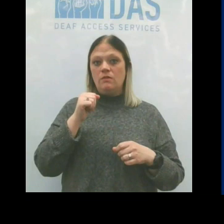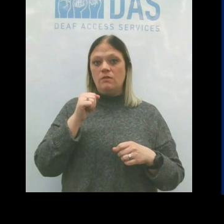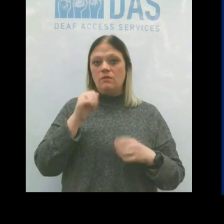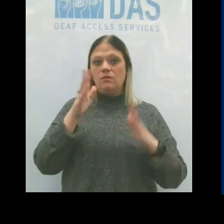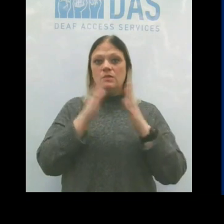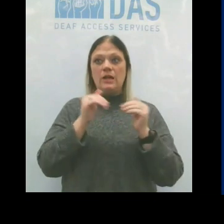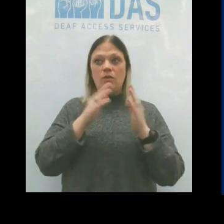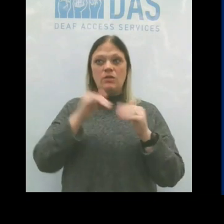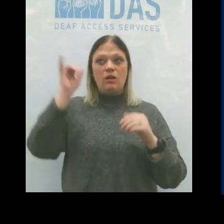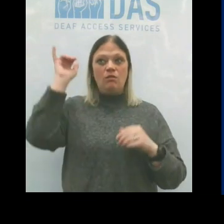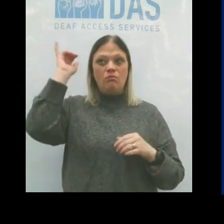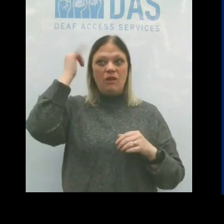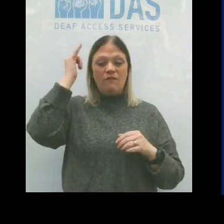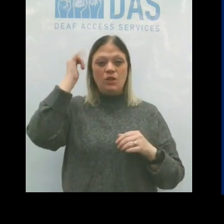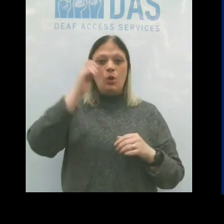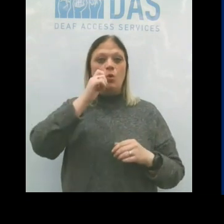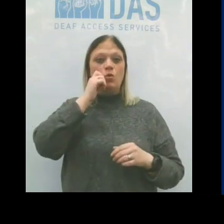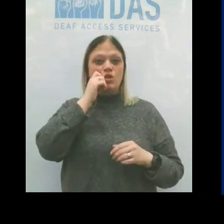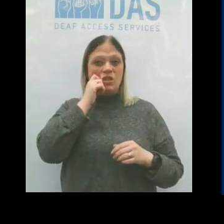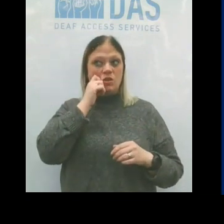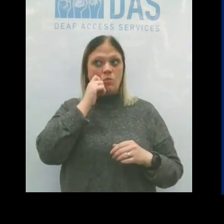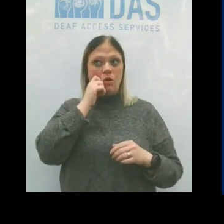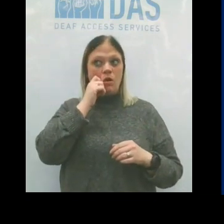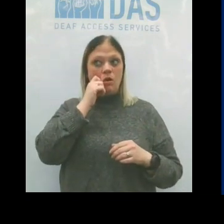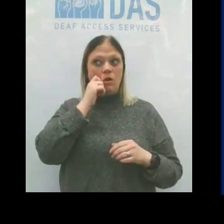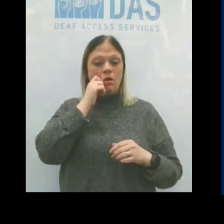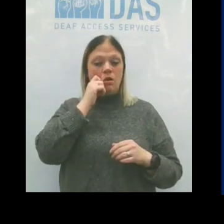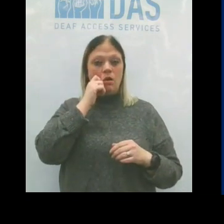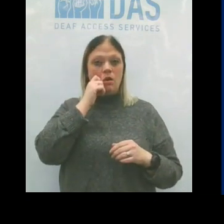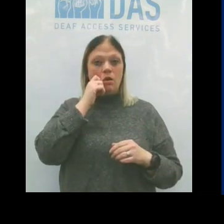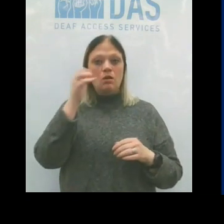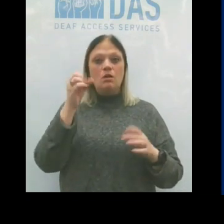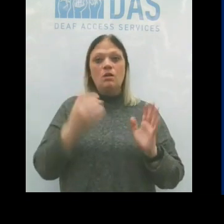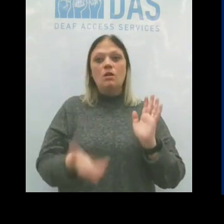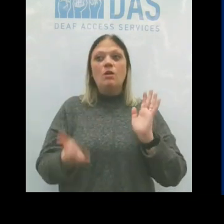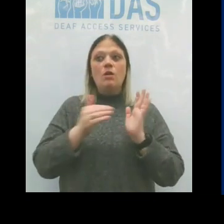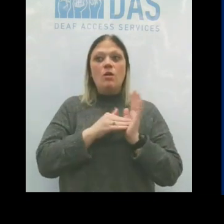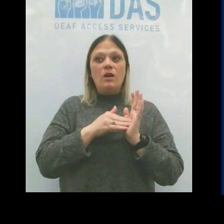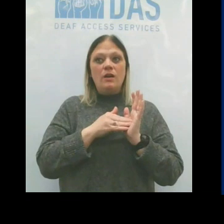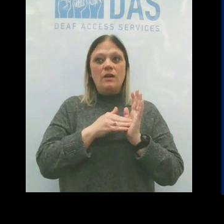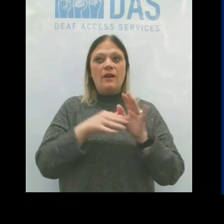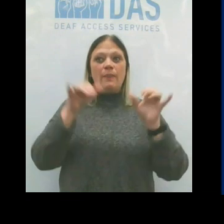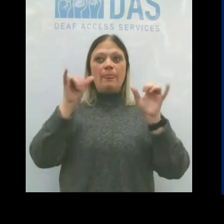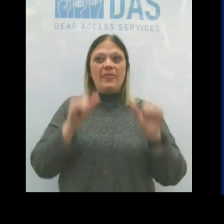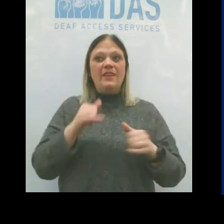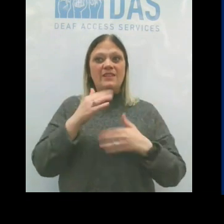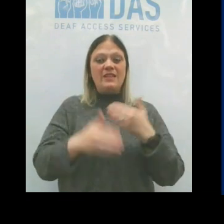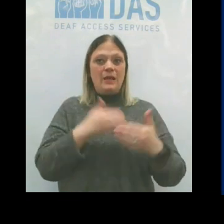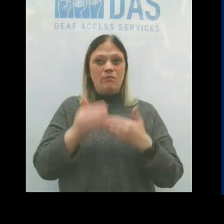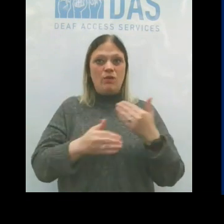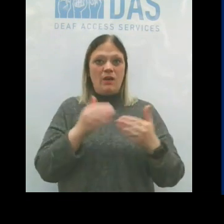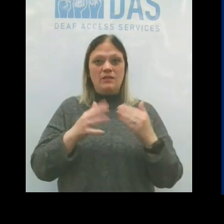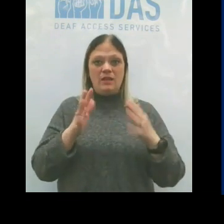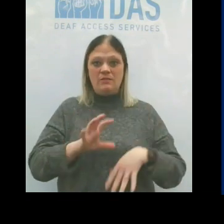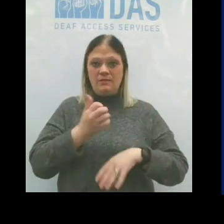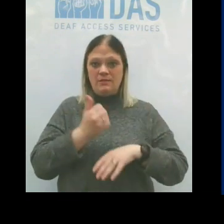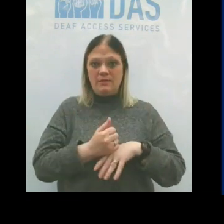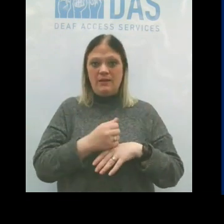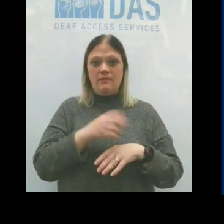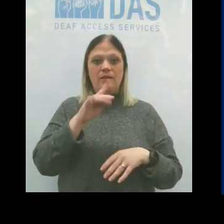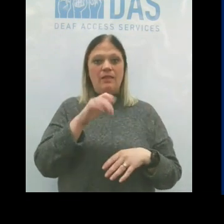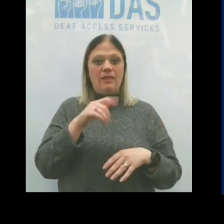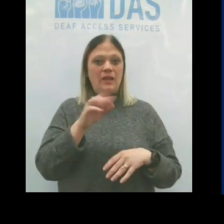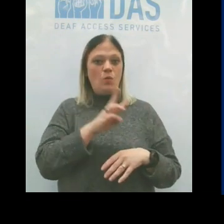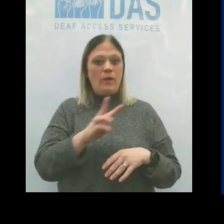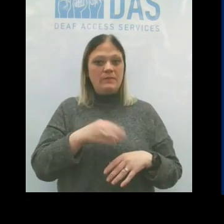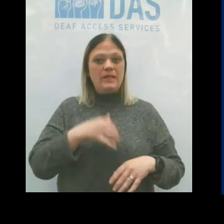downtown in Buffalo, in Cheektowaga. And so, again, the same process is in place. Go to Kaleida's website or give them